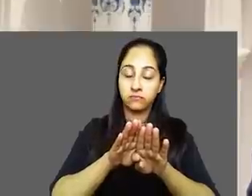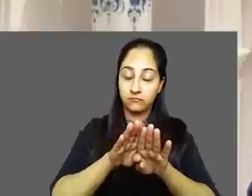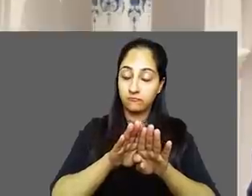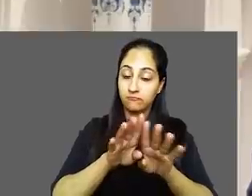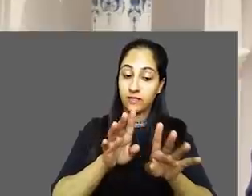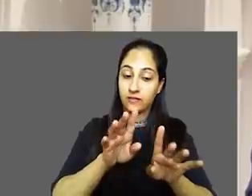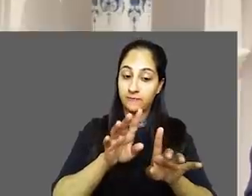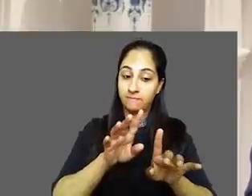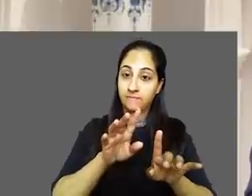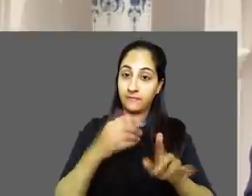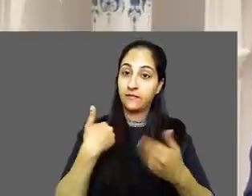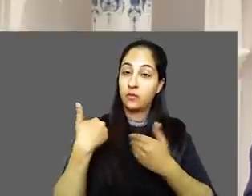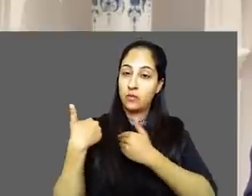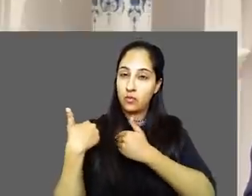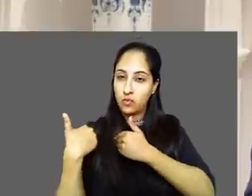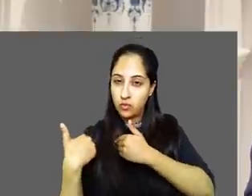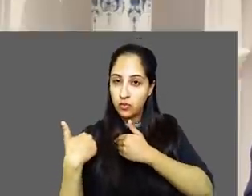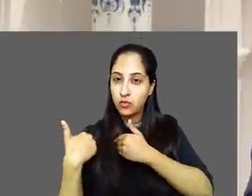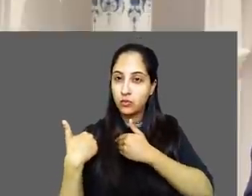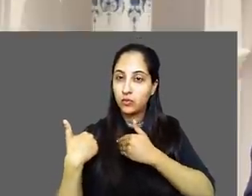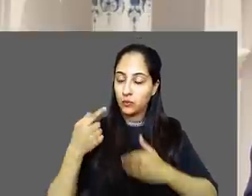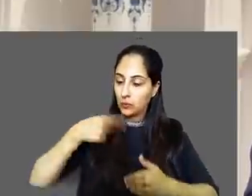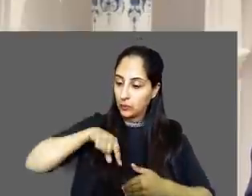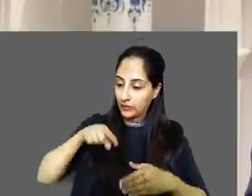our minds. And I have to say that